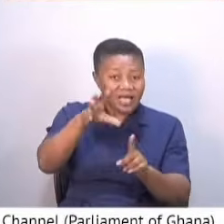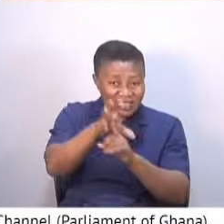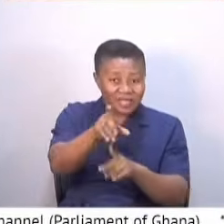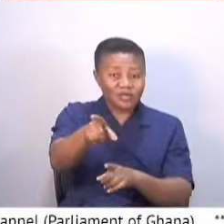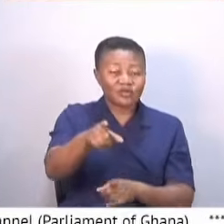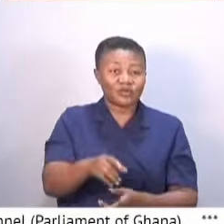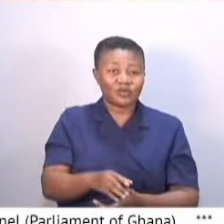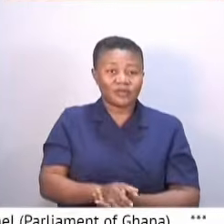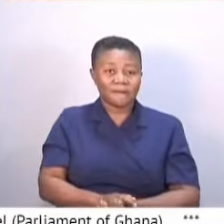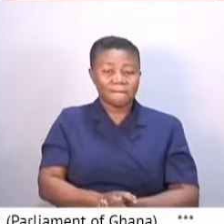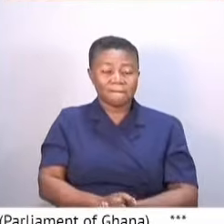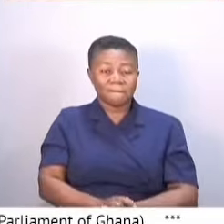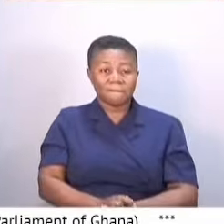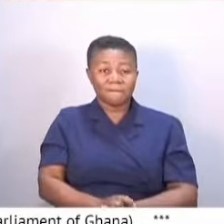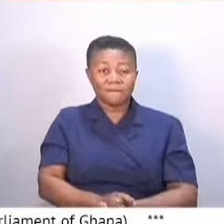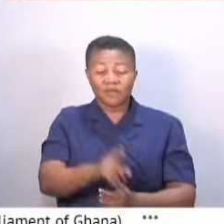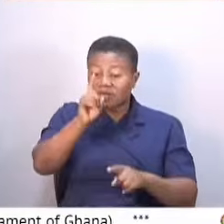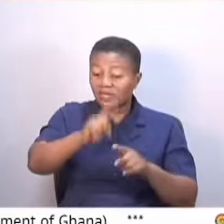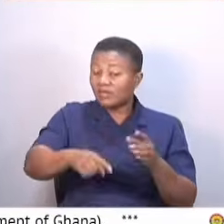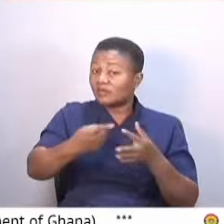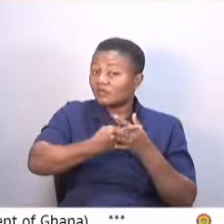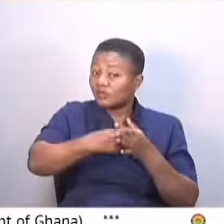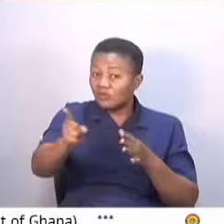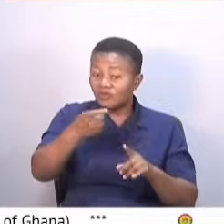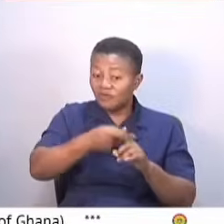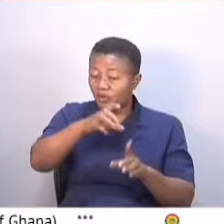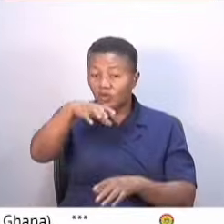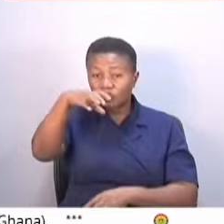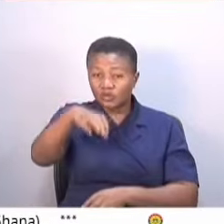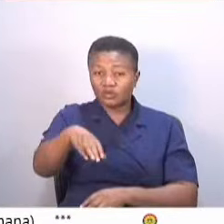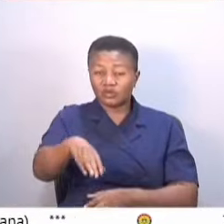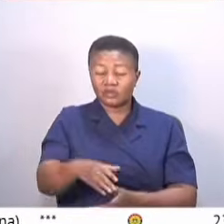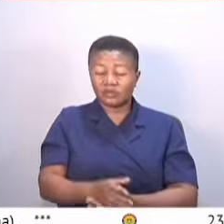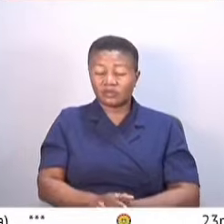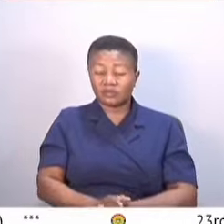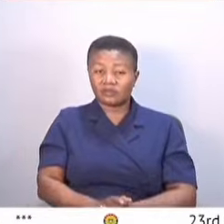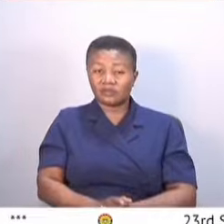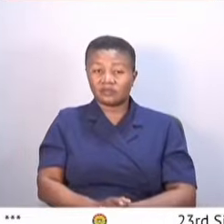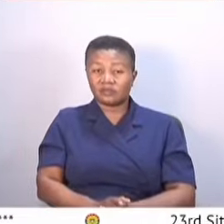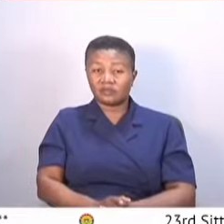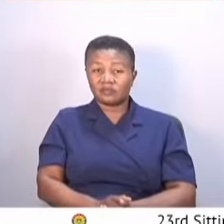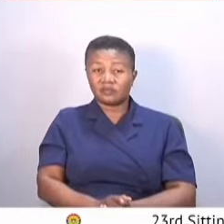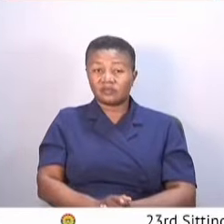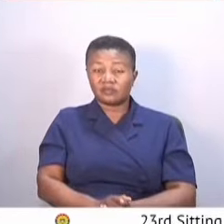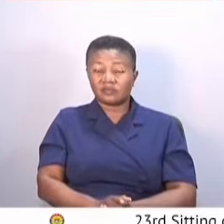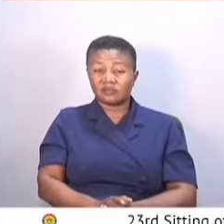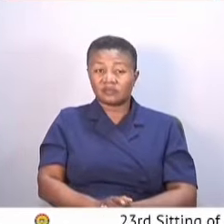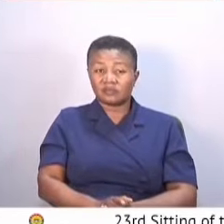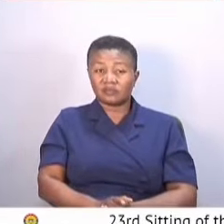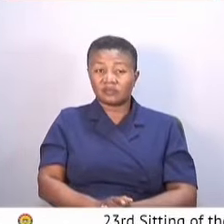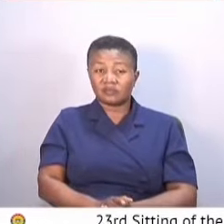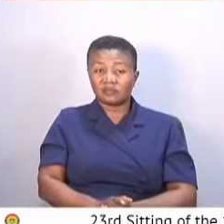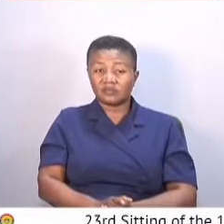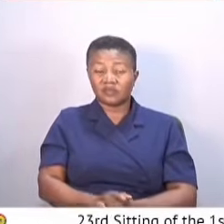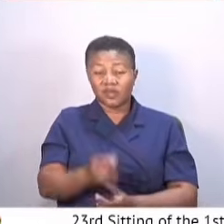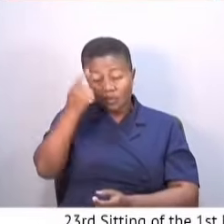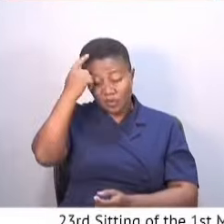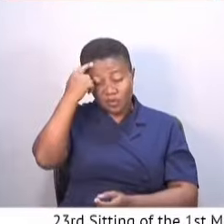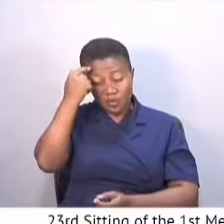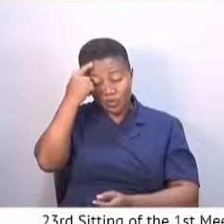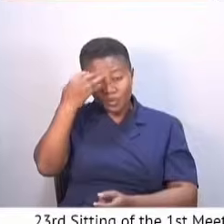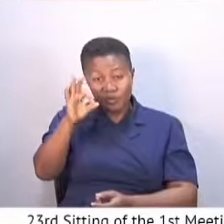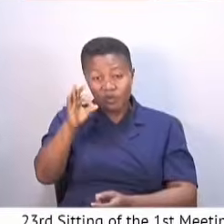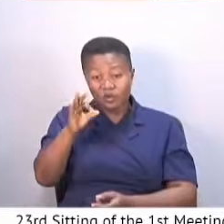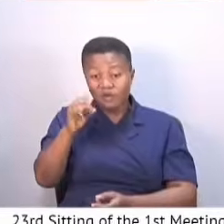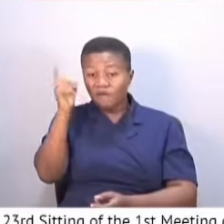you. You cannot run away for your constituents. Because of recruitment scam, you won't run away. They will